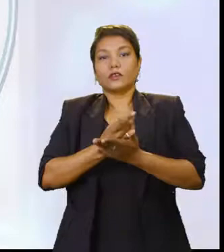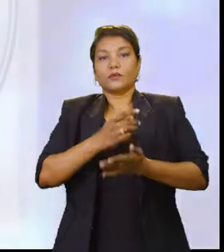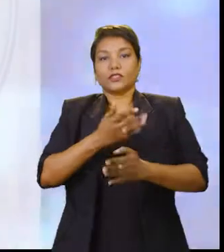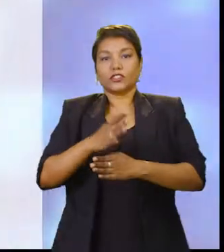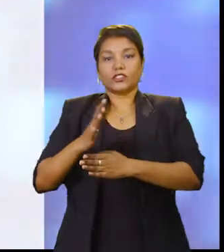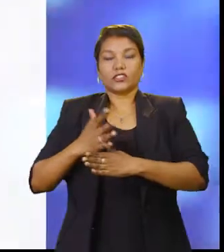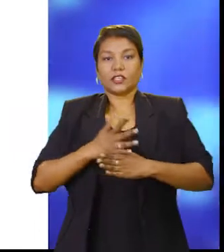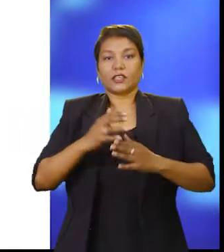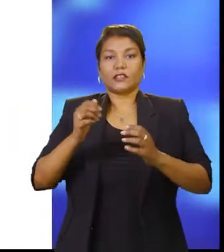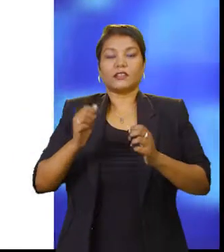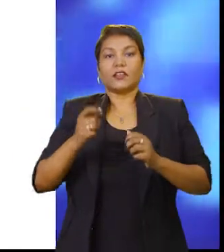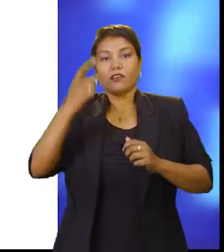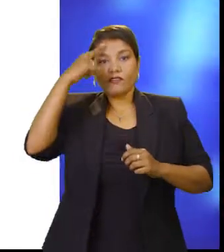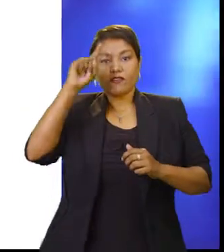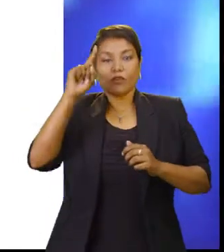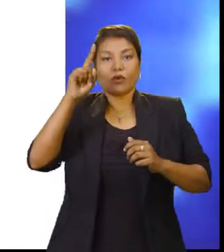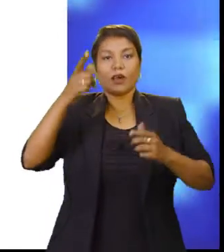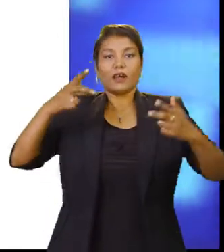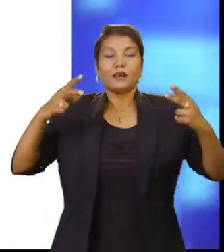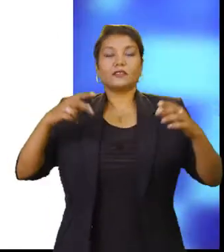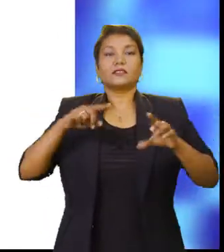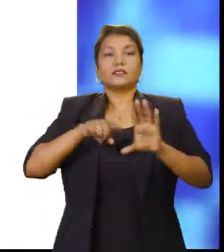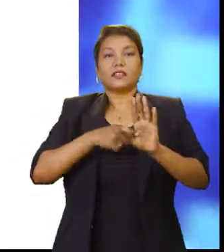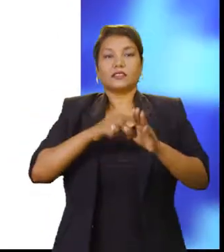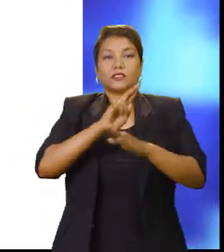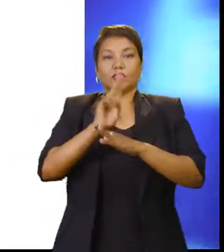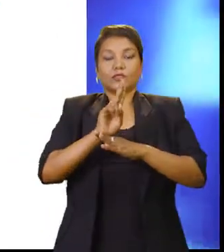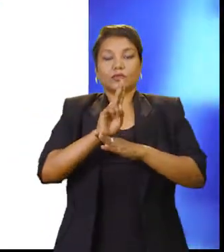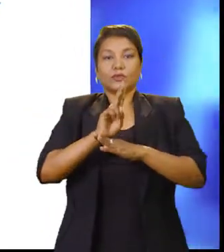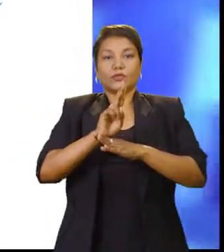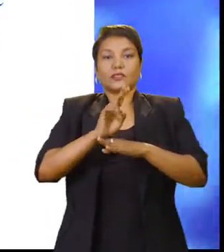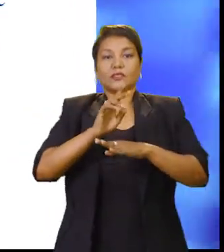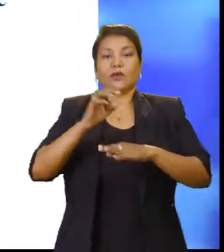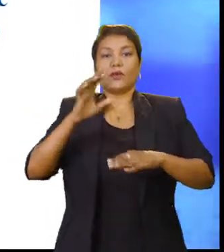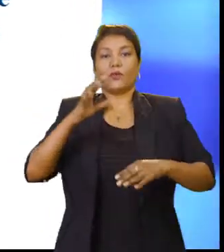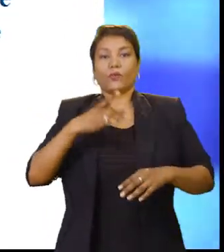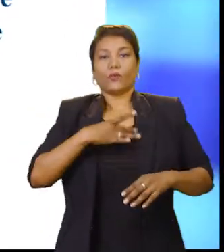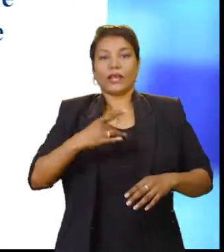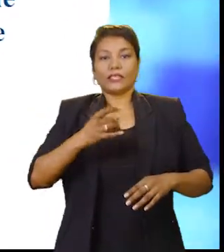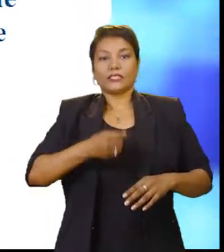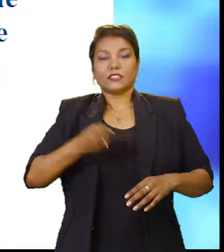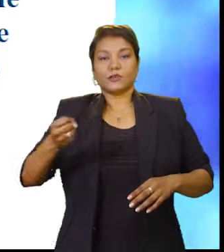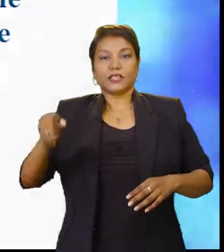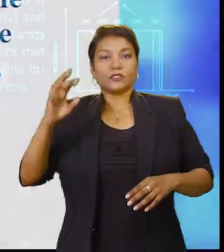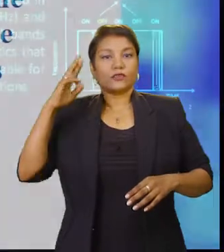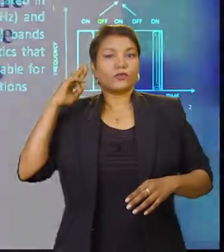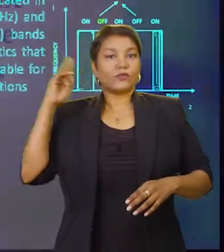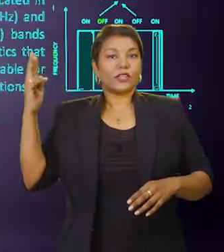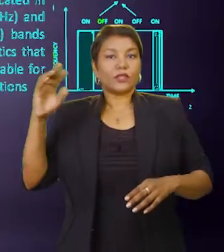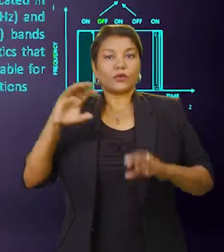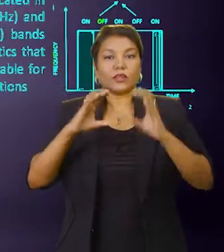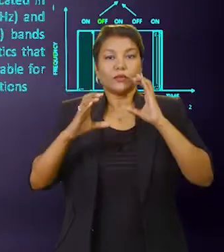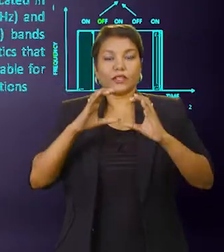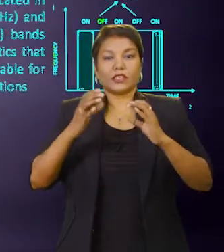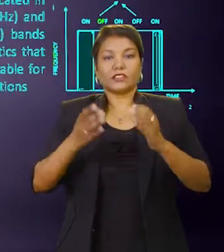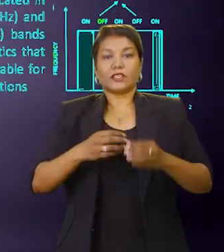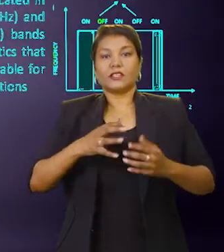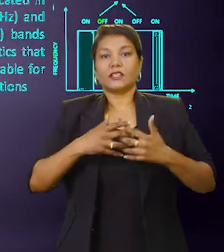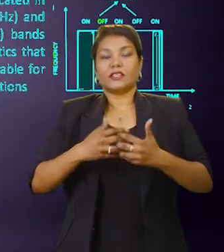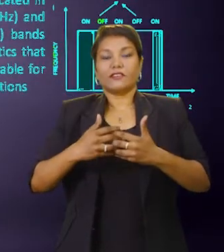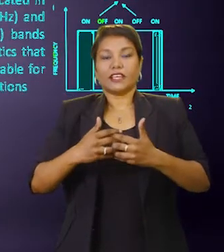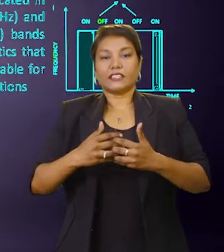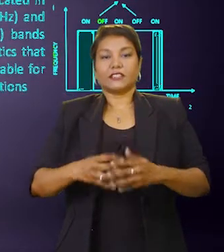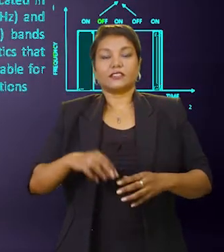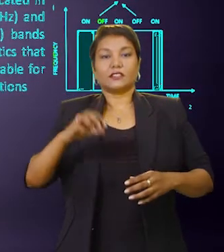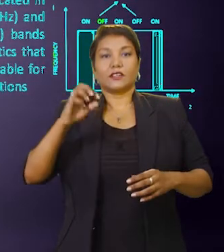consultation on the authorization framework for the accommodation of white space radio communications devices. White